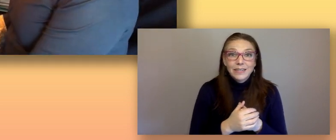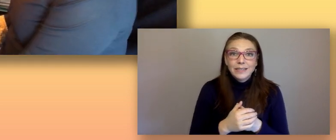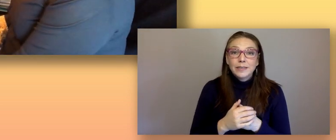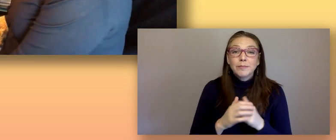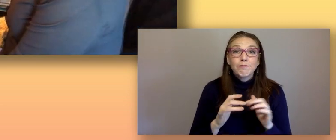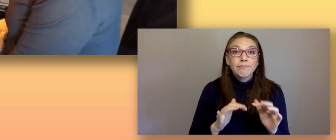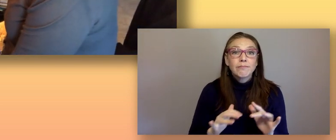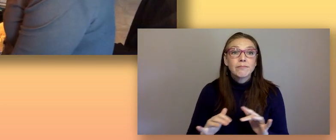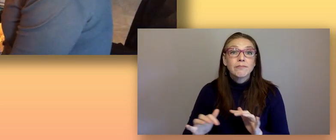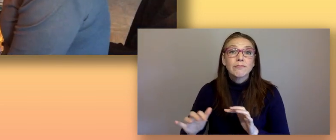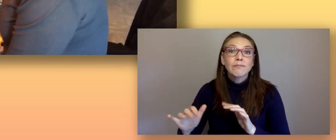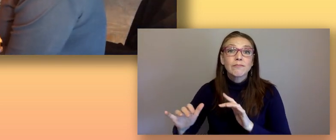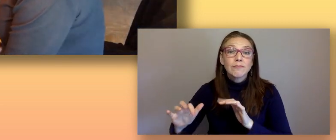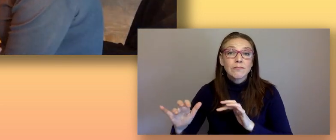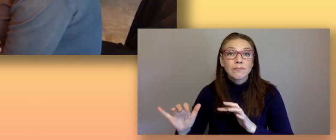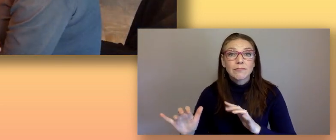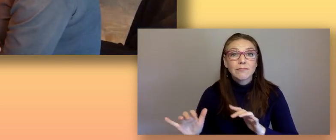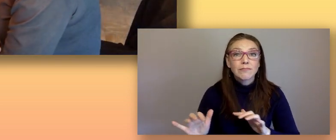A